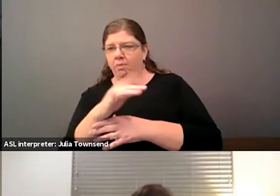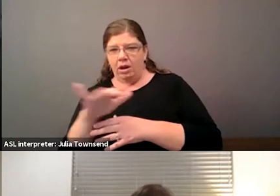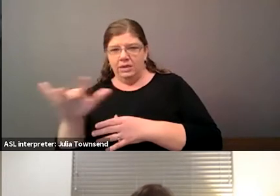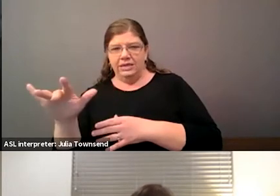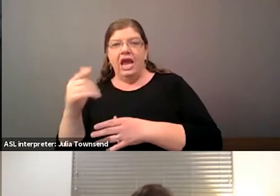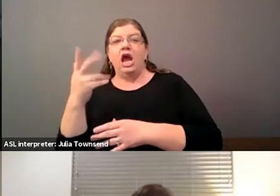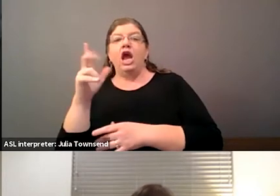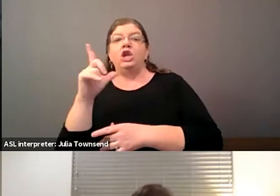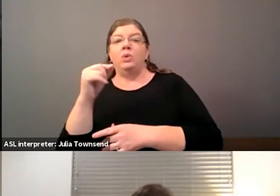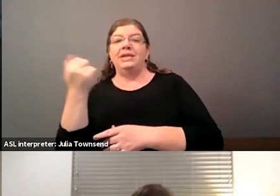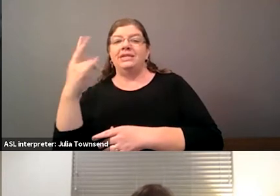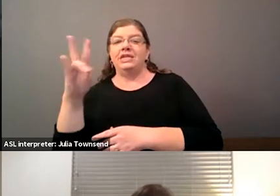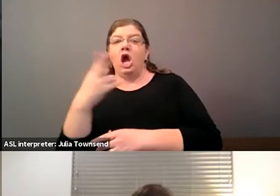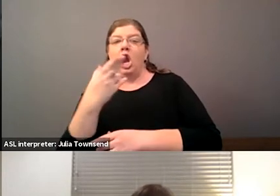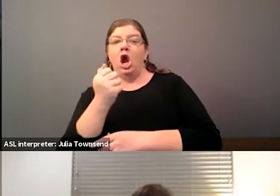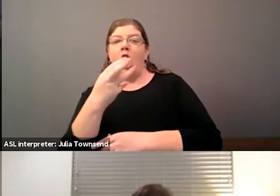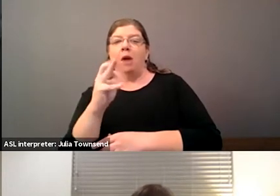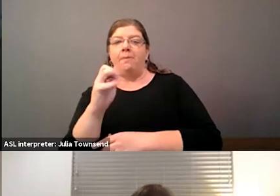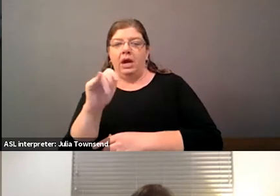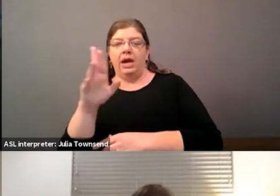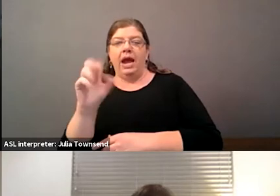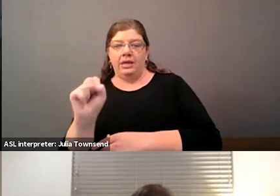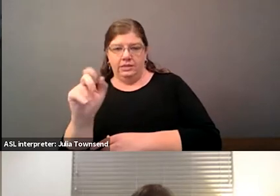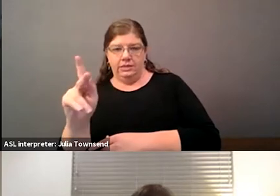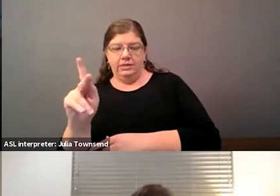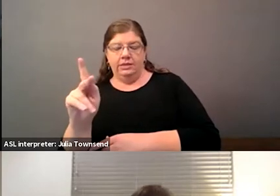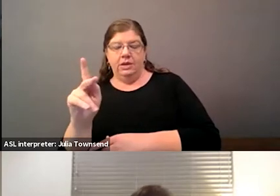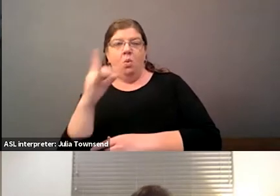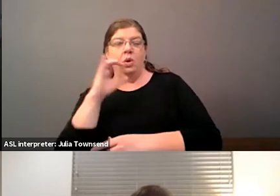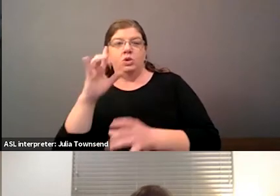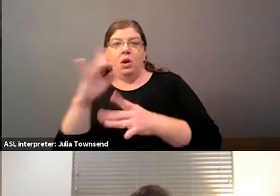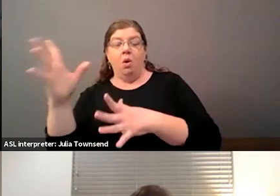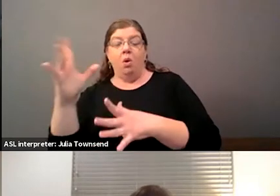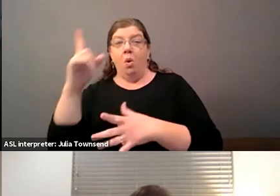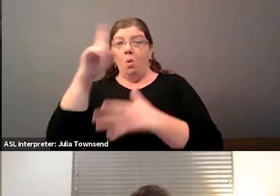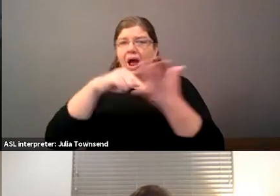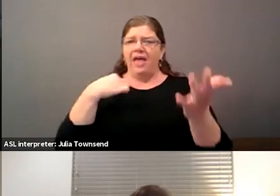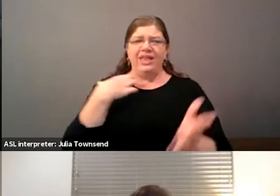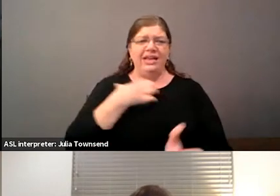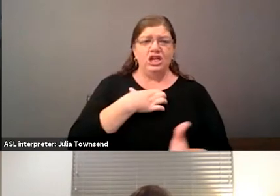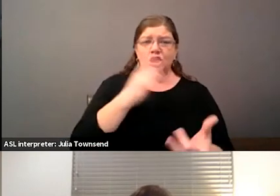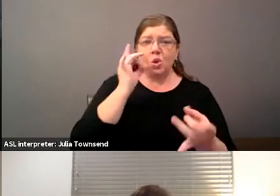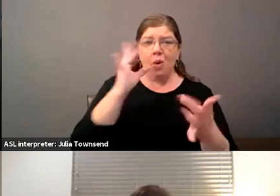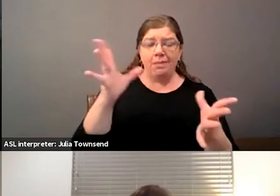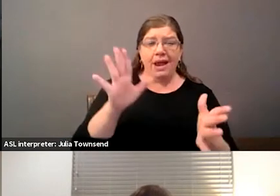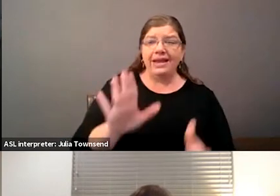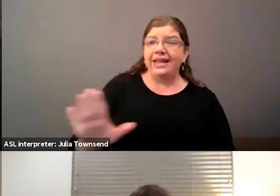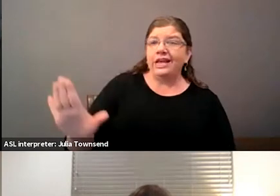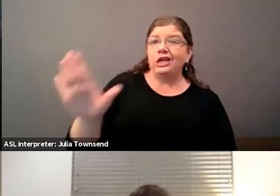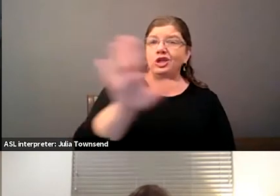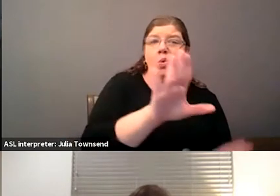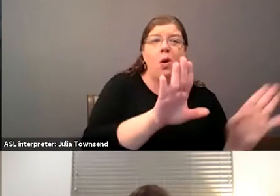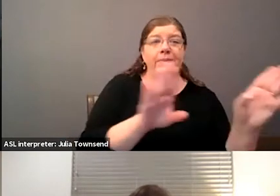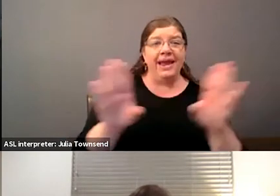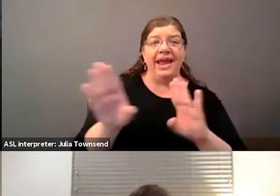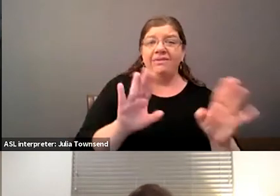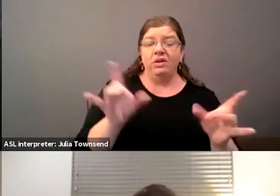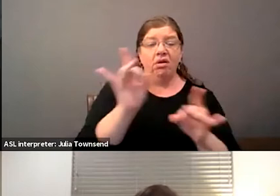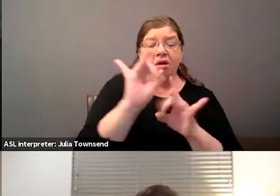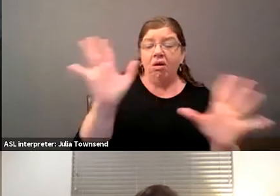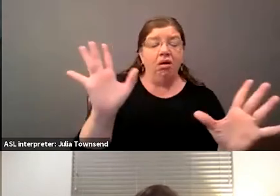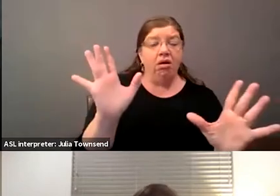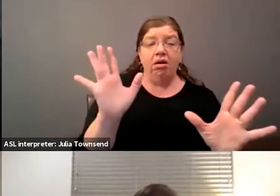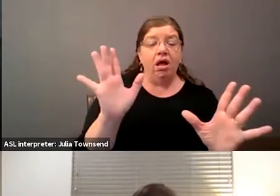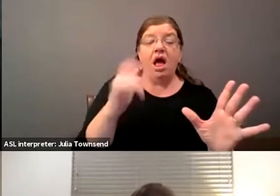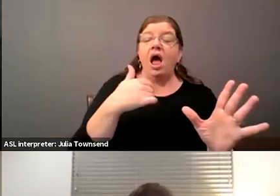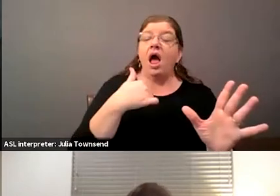reprehensible i want to tell you what i think is reprehensible is your behavior i've